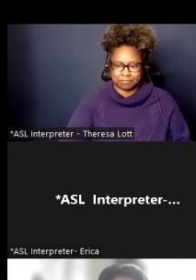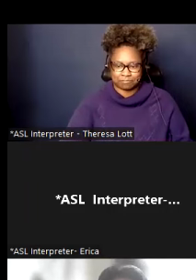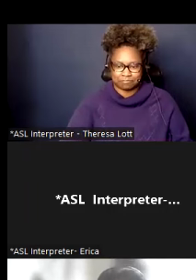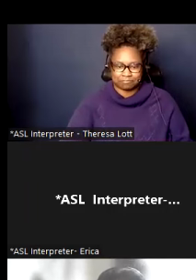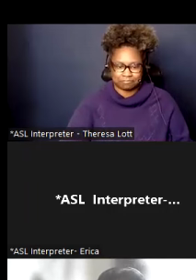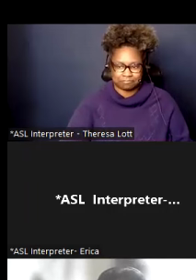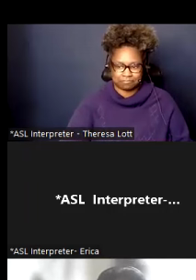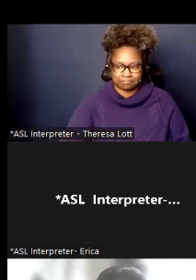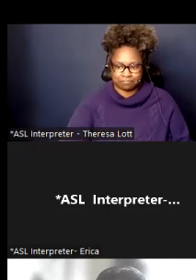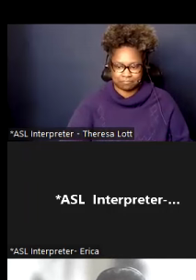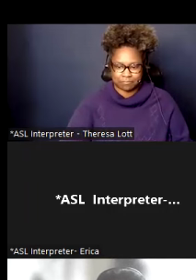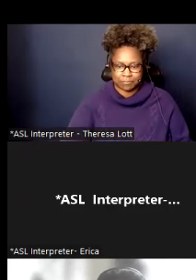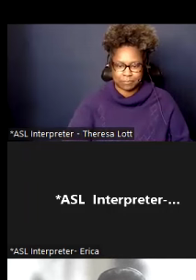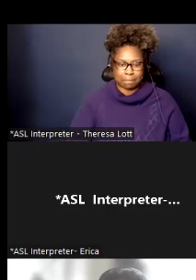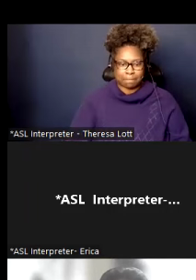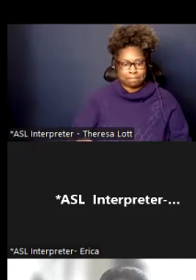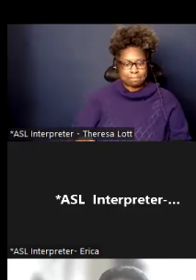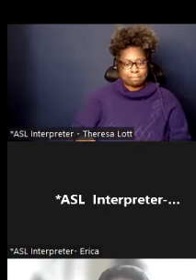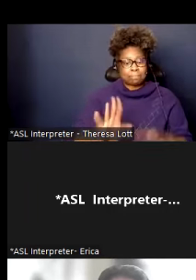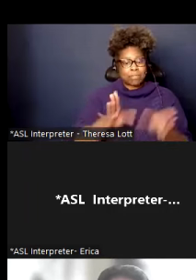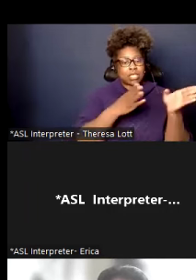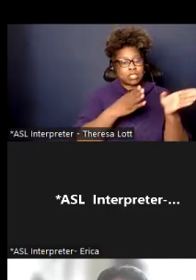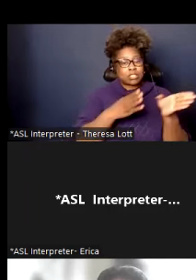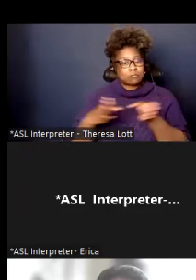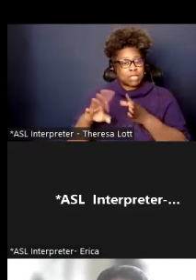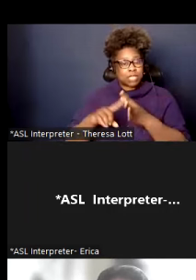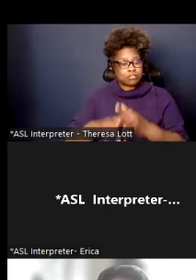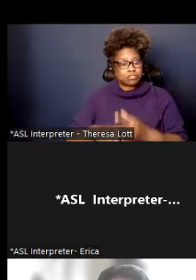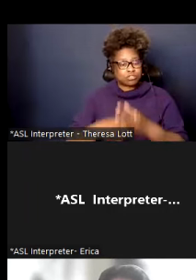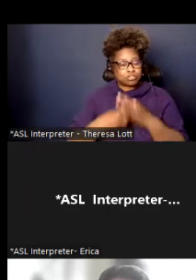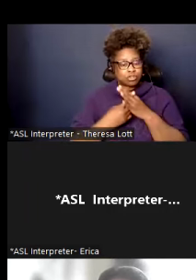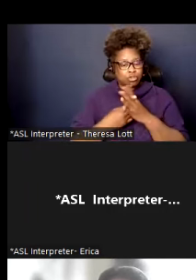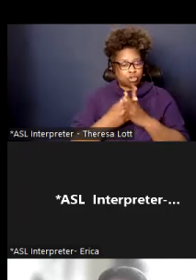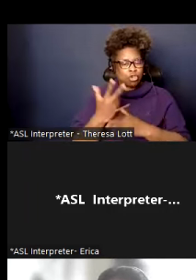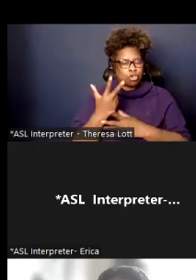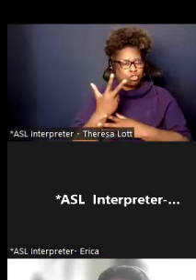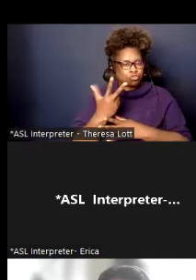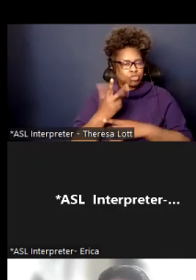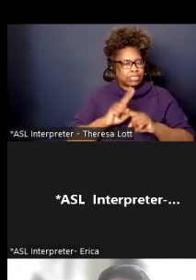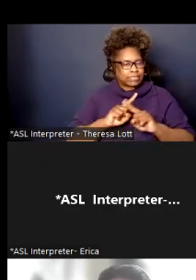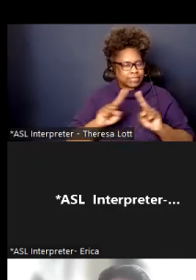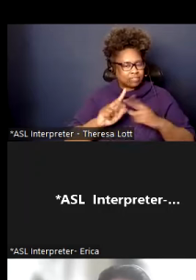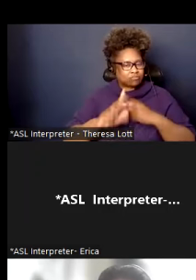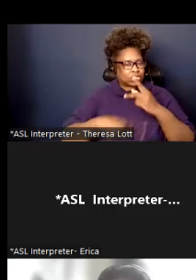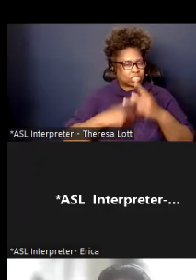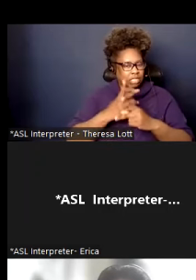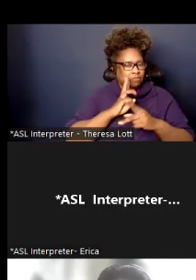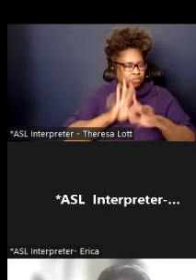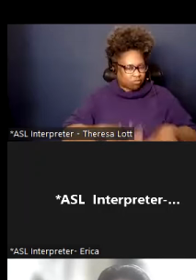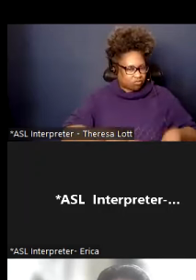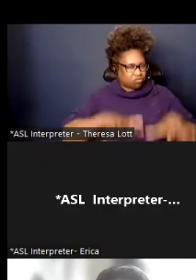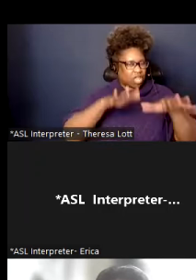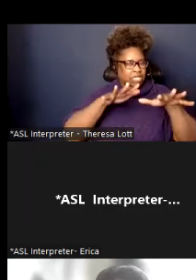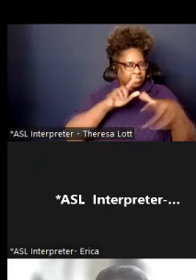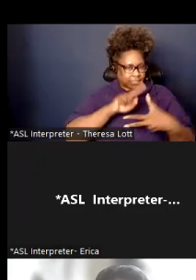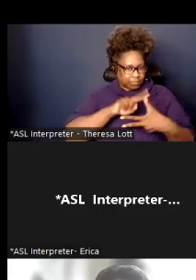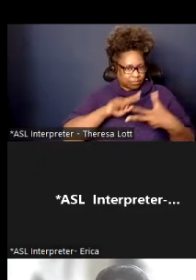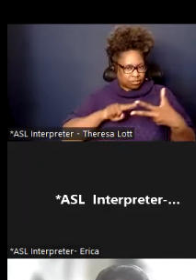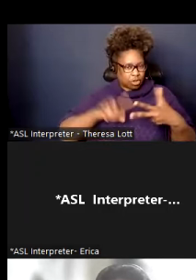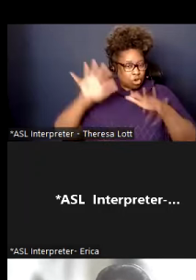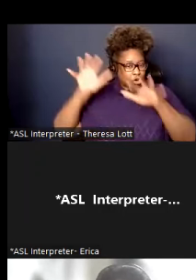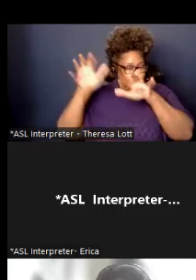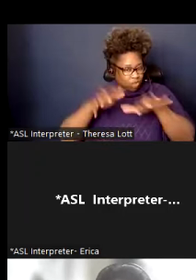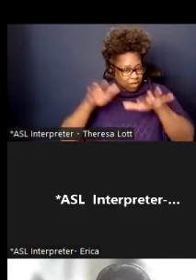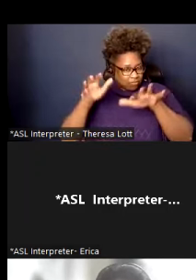The plan started out on these 3 different types of flooding that we see in the region: rainfall,